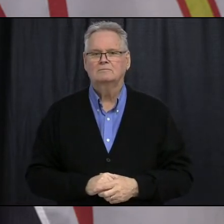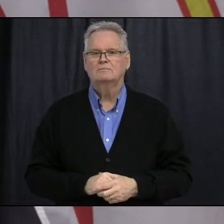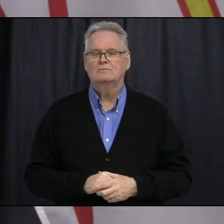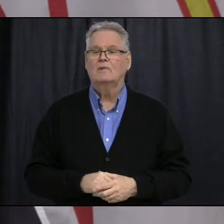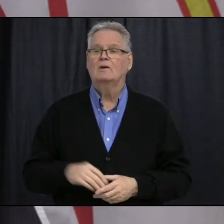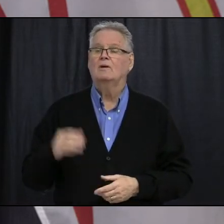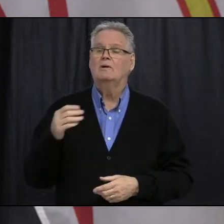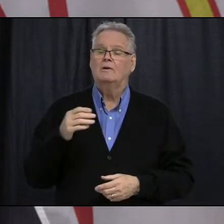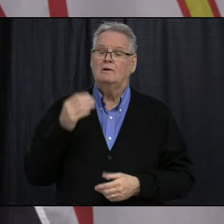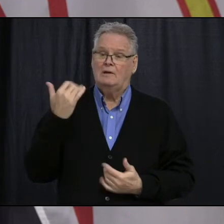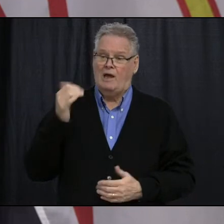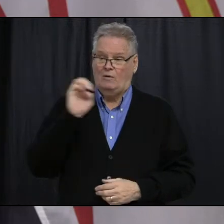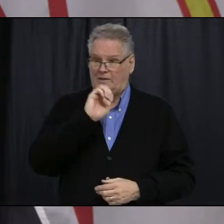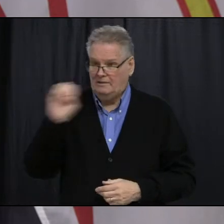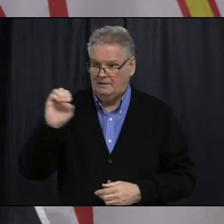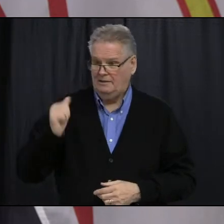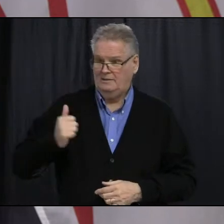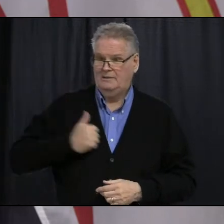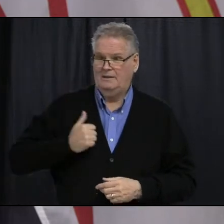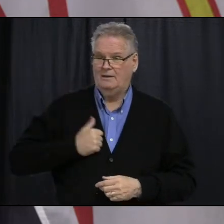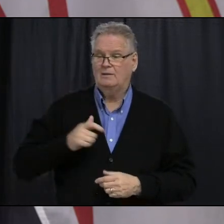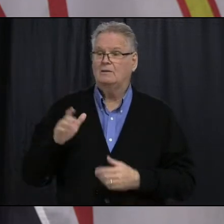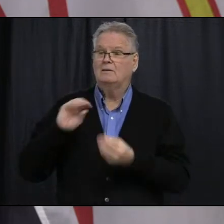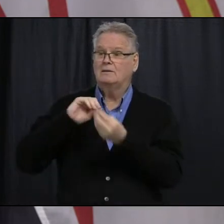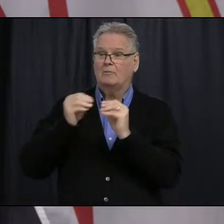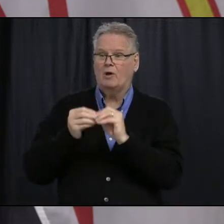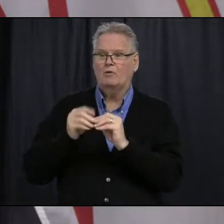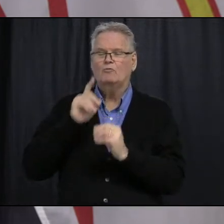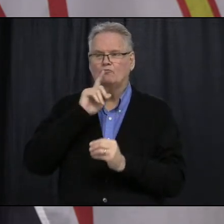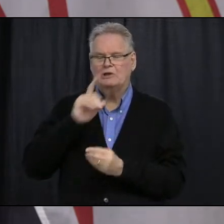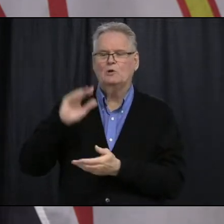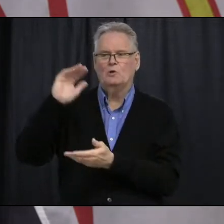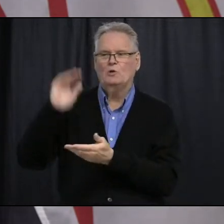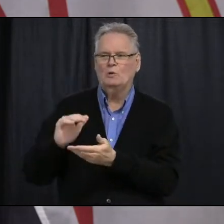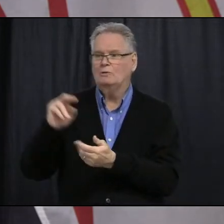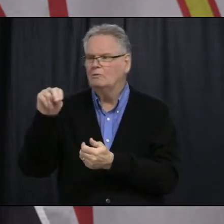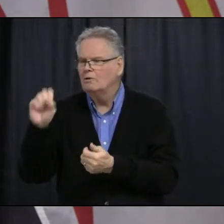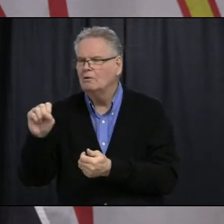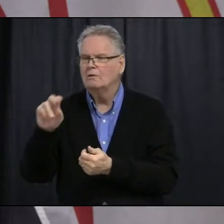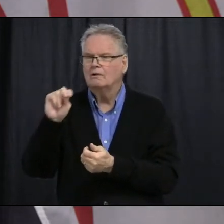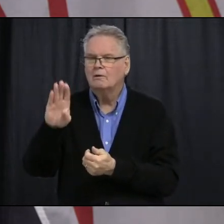so we all have very similar epidemiology as opposed to other places across the country.